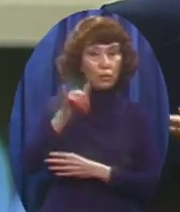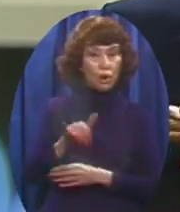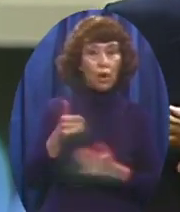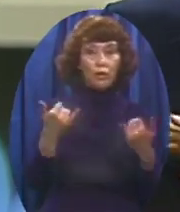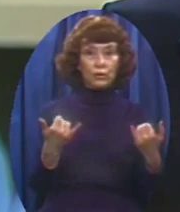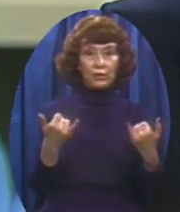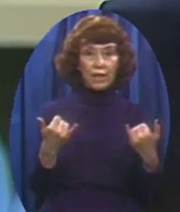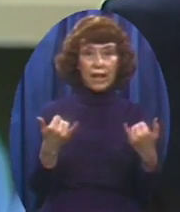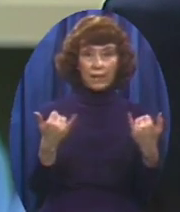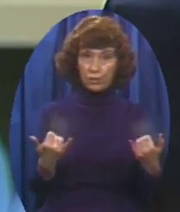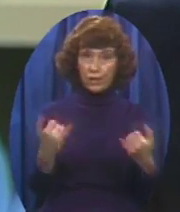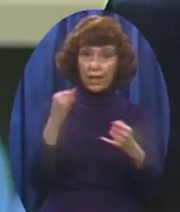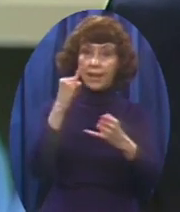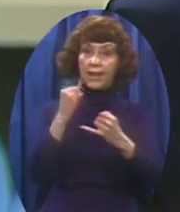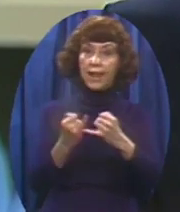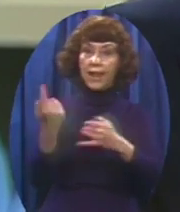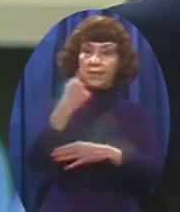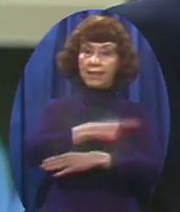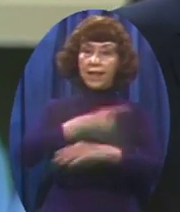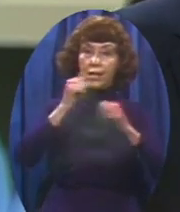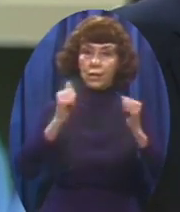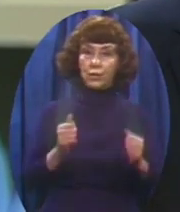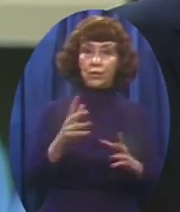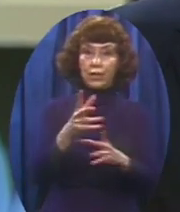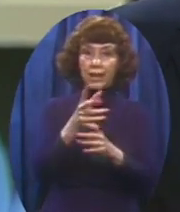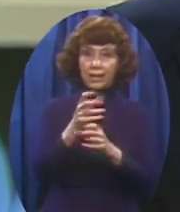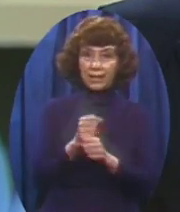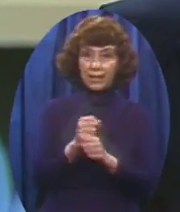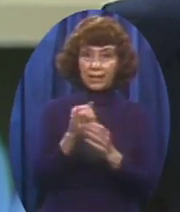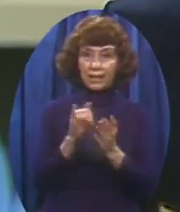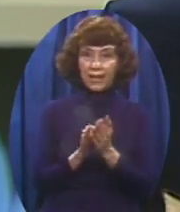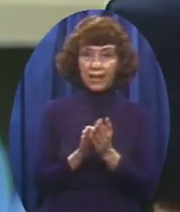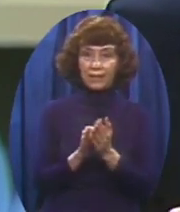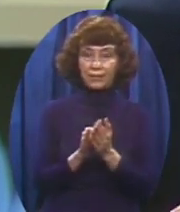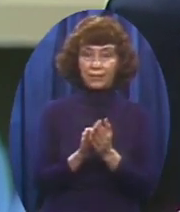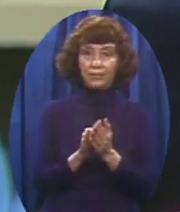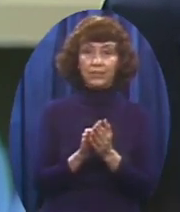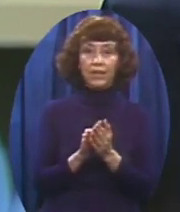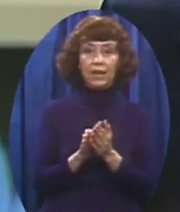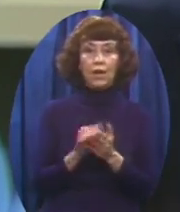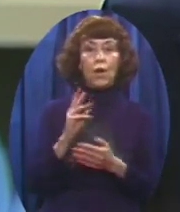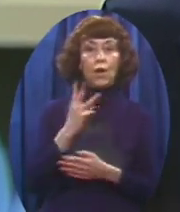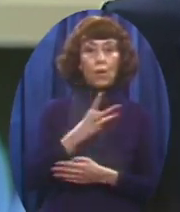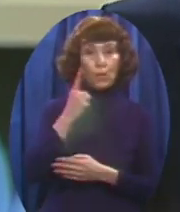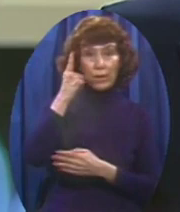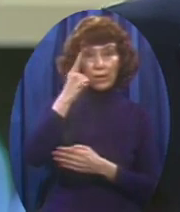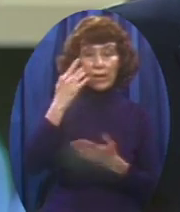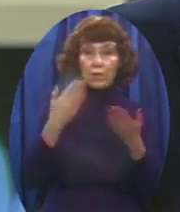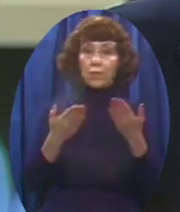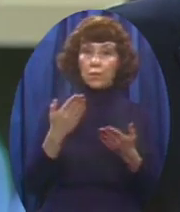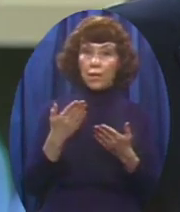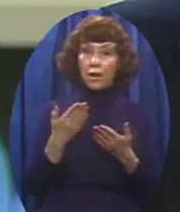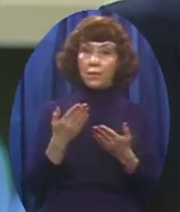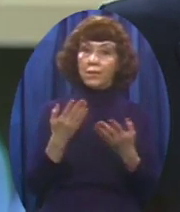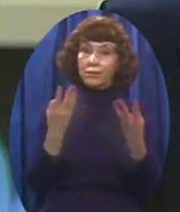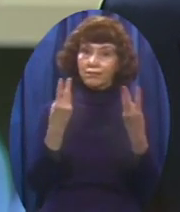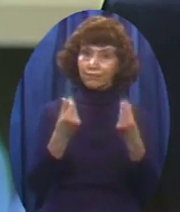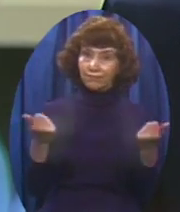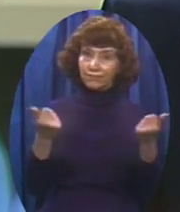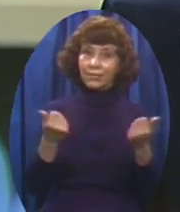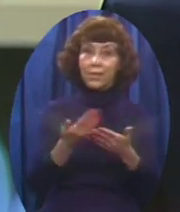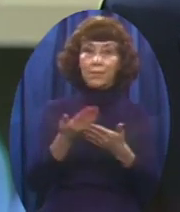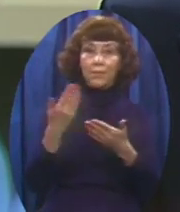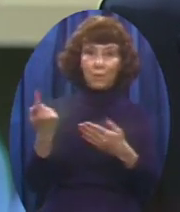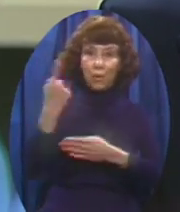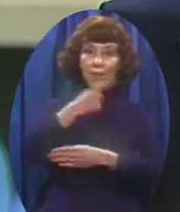call today. Today's the last day you can call for it, and when we're out, and we suspect we'll run out before the day is over. Right now,